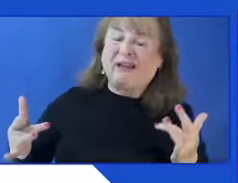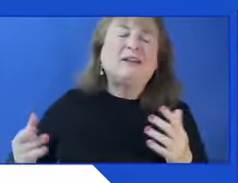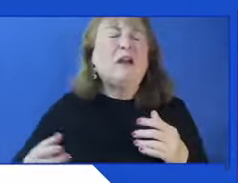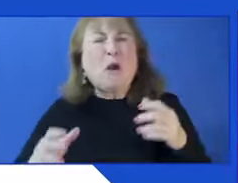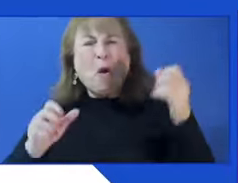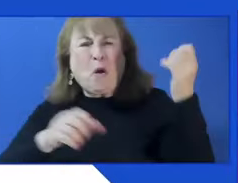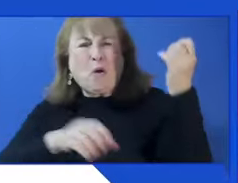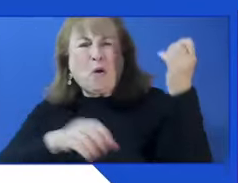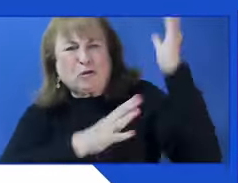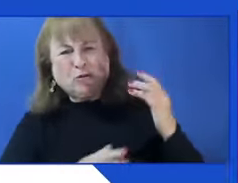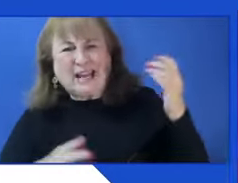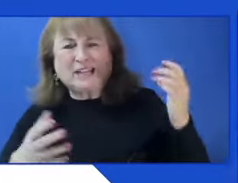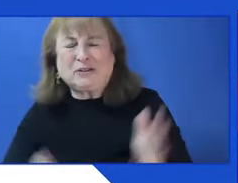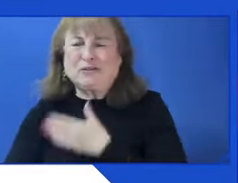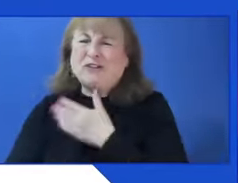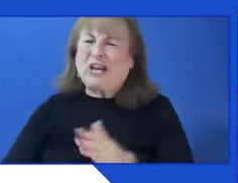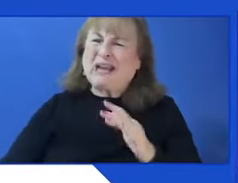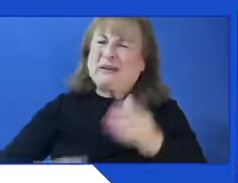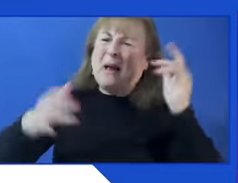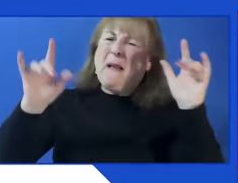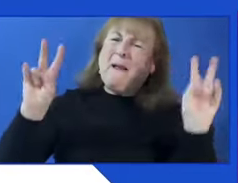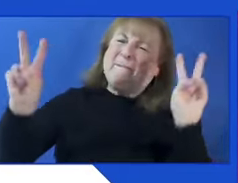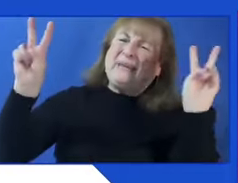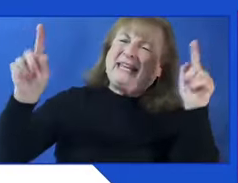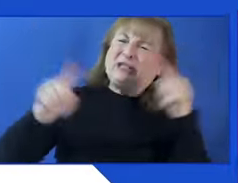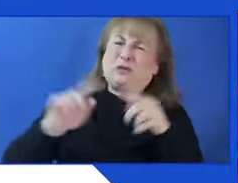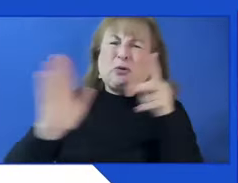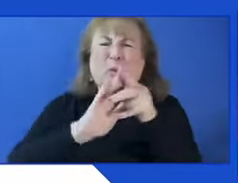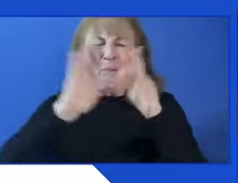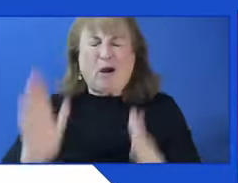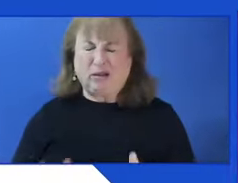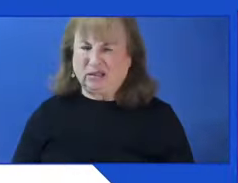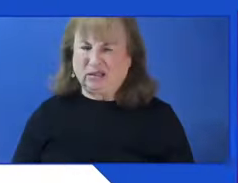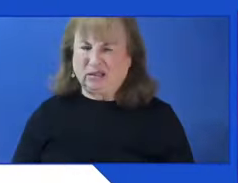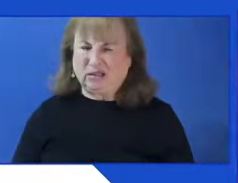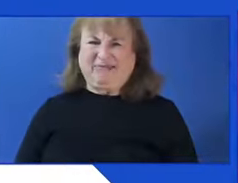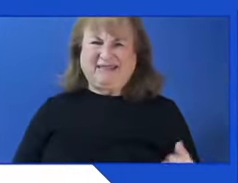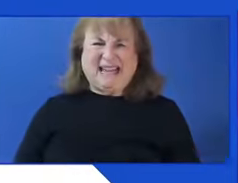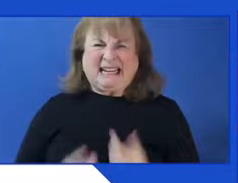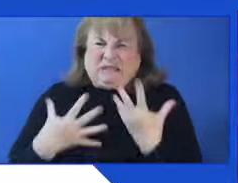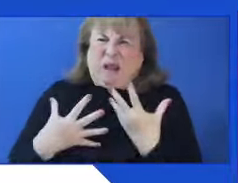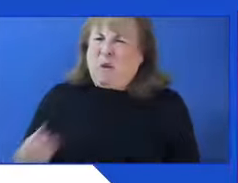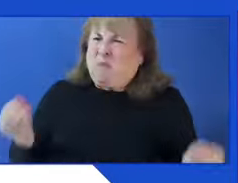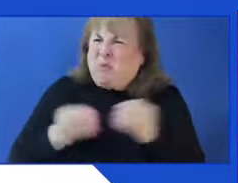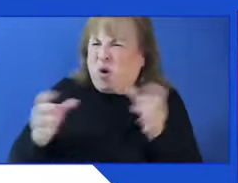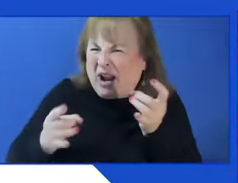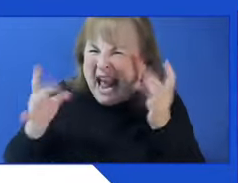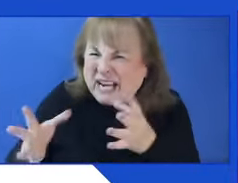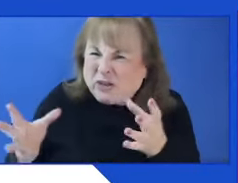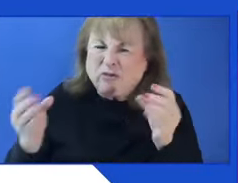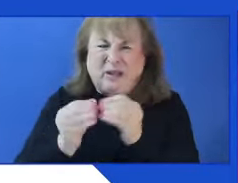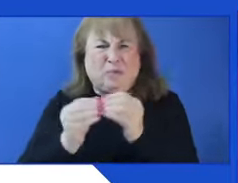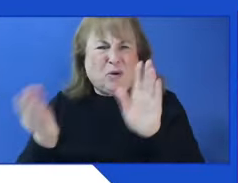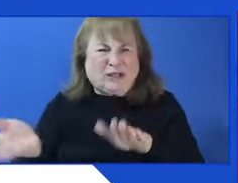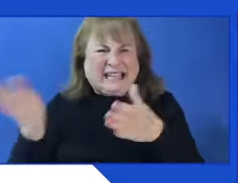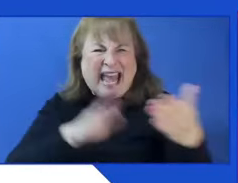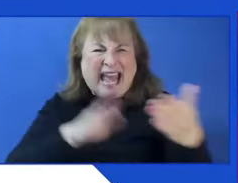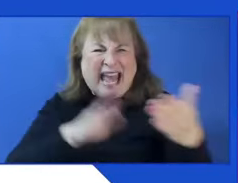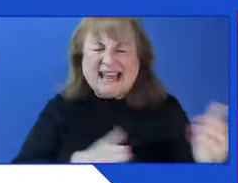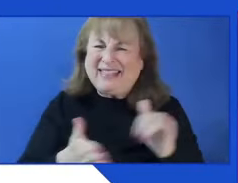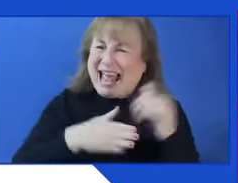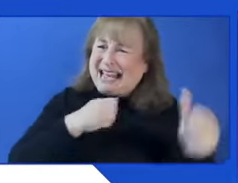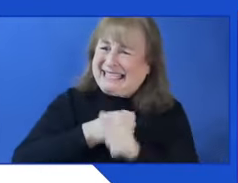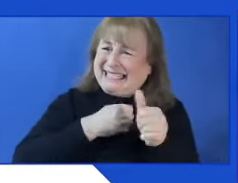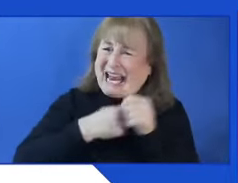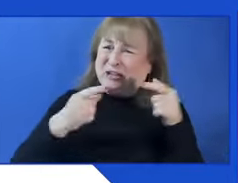protesters chant peace and glory to the martyrs, that incites more hatred, more deaths. It is a danger to